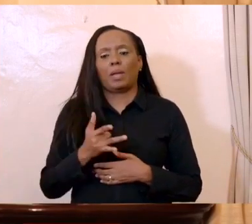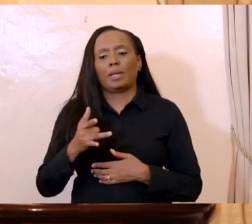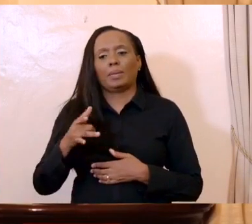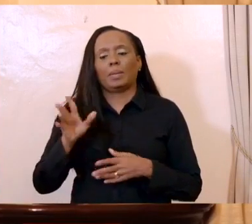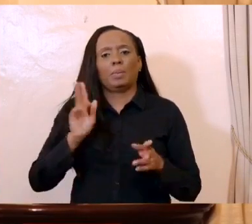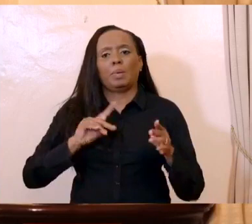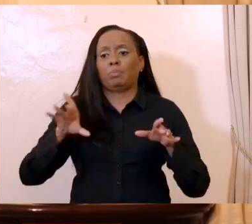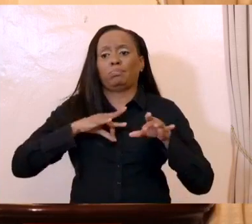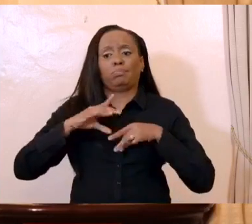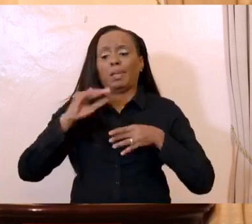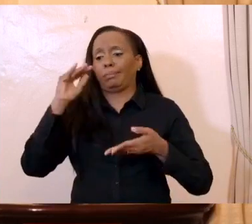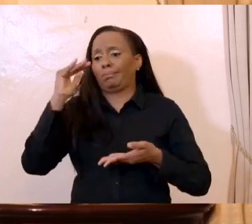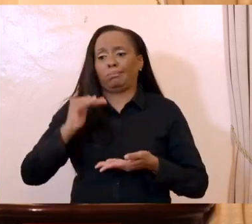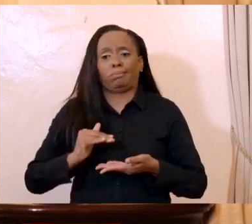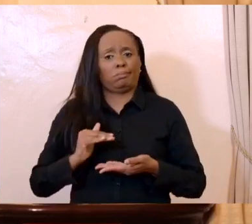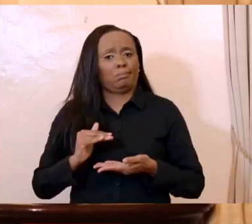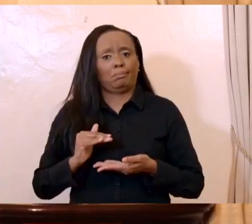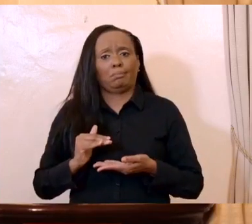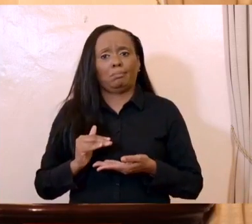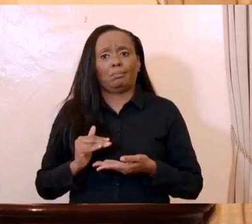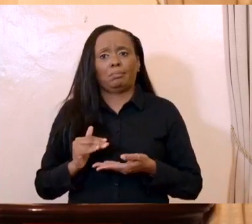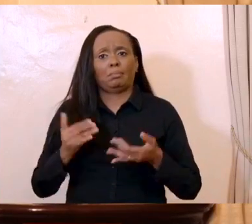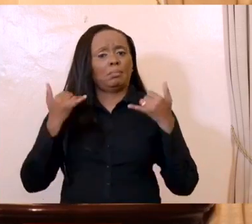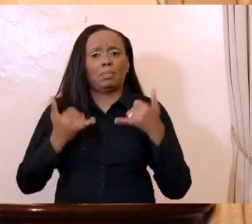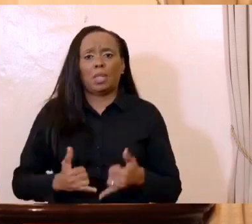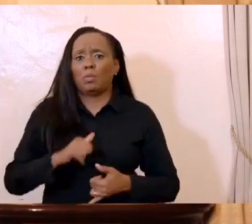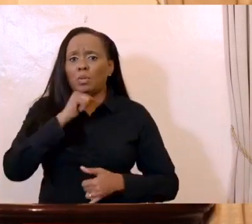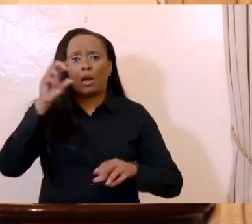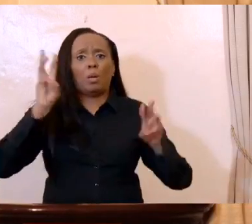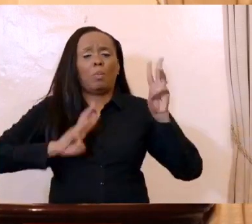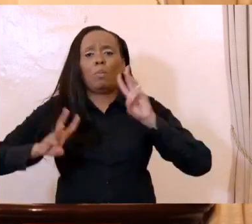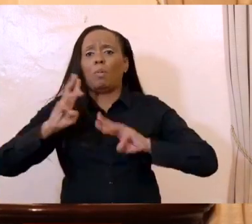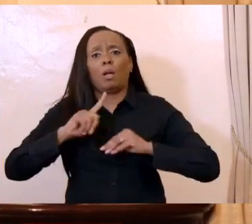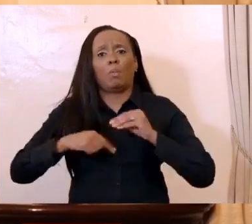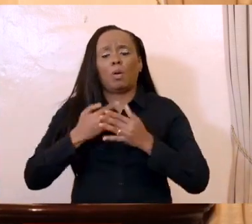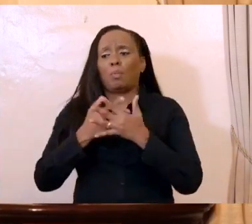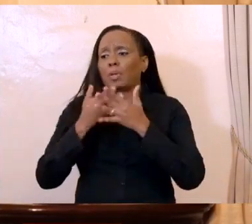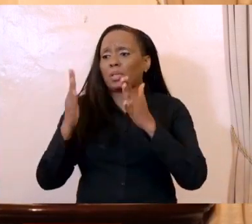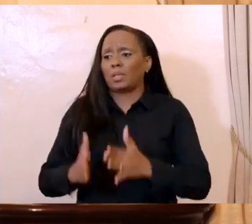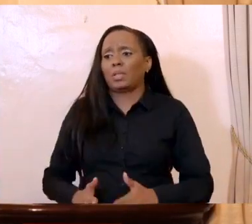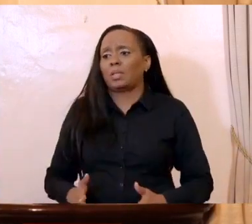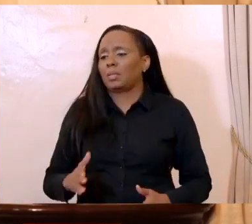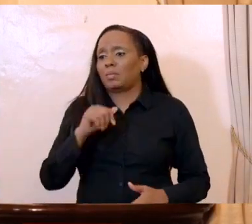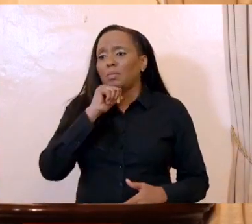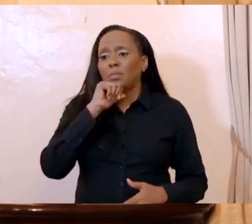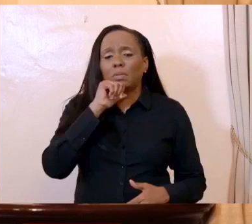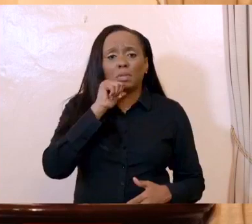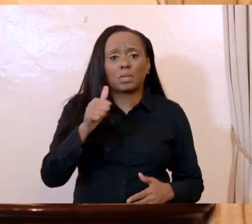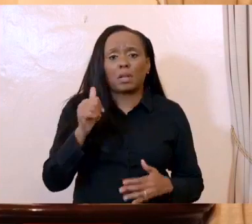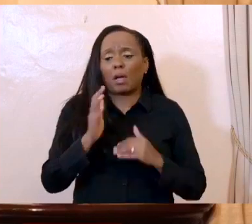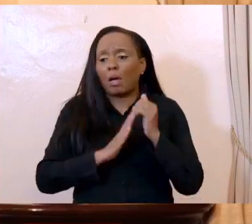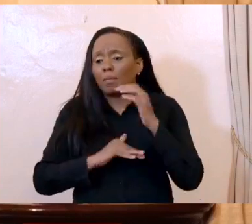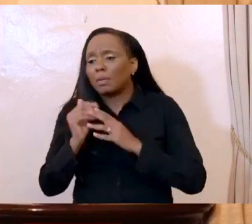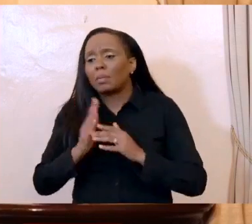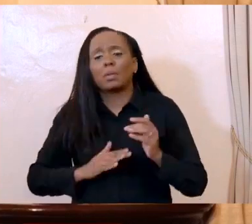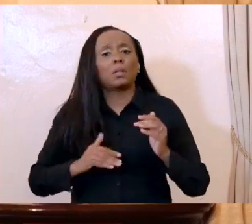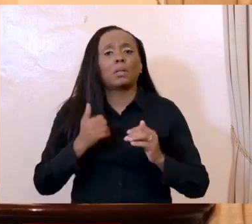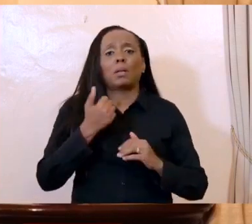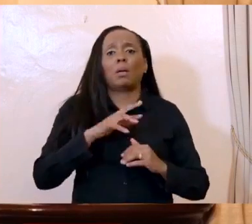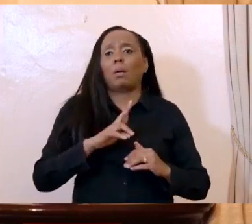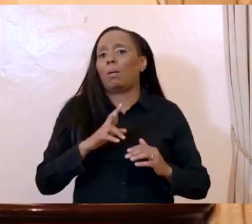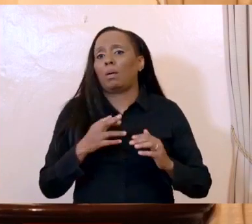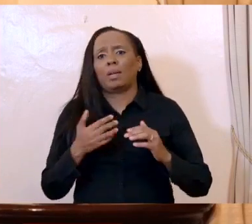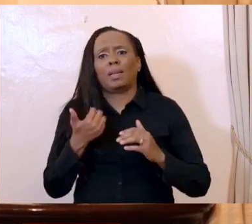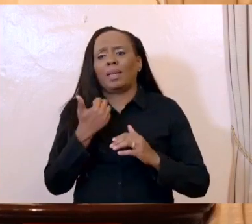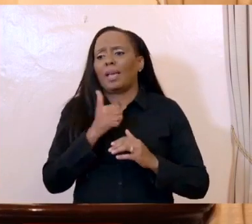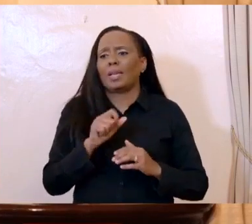actually don't even have any significant concerns of inmate discomfort or general illness, let alone COVID.